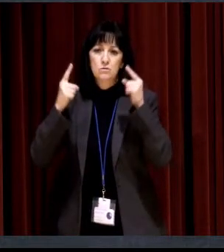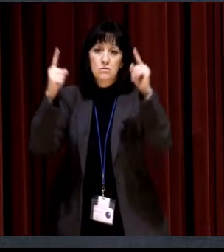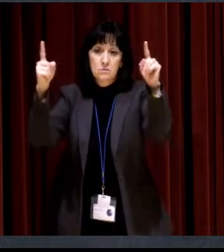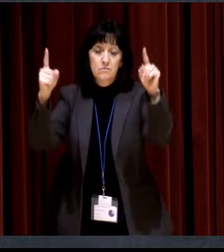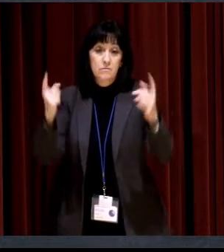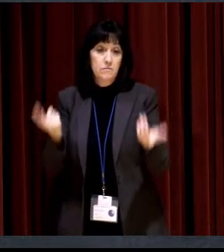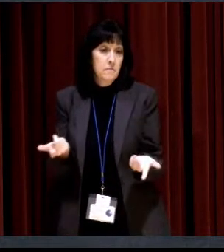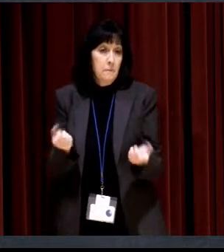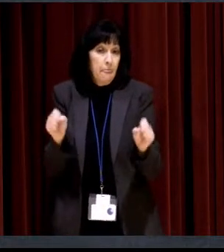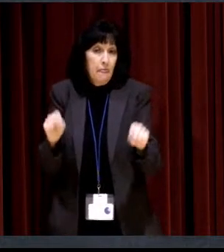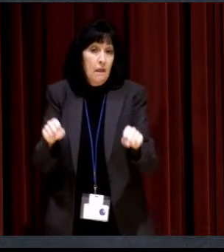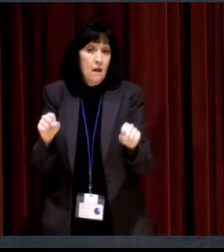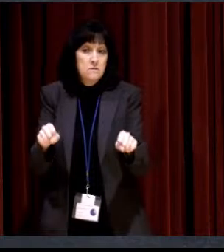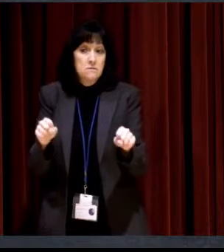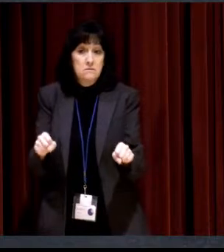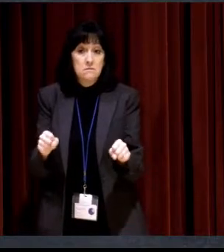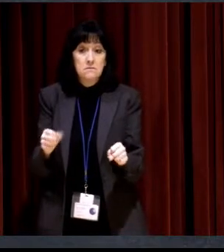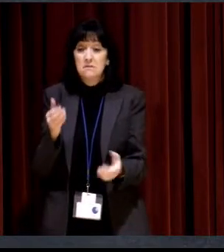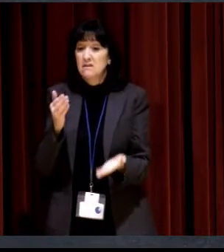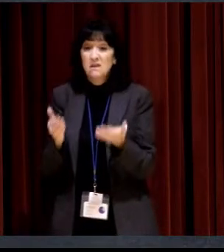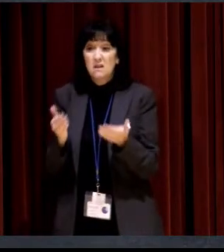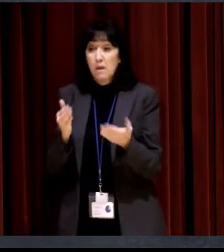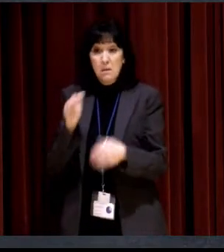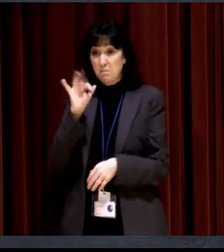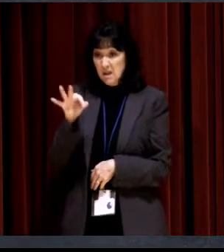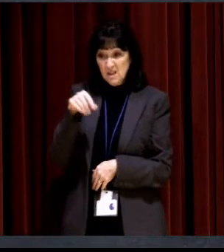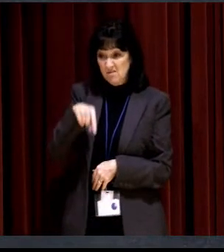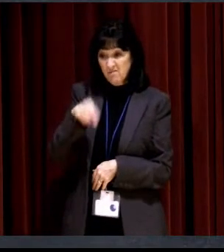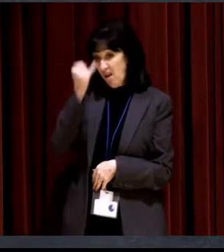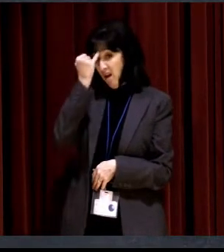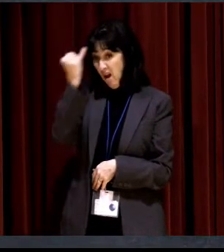the question, okay, if not this, then what?